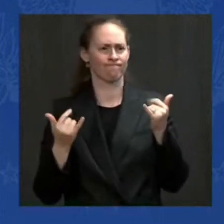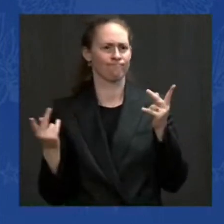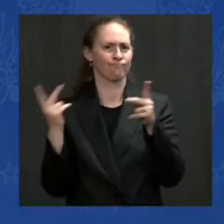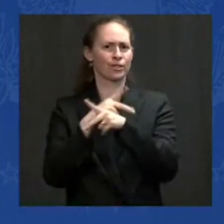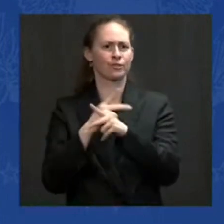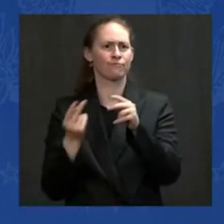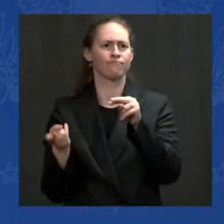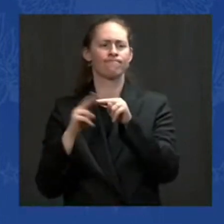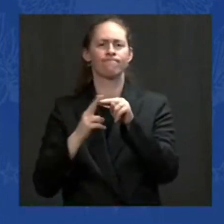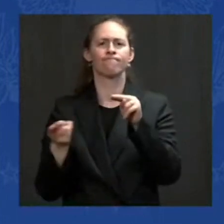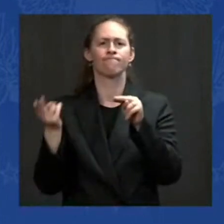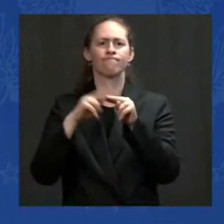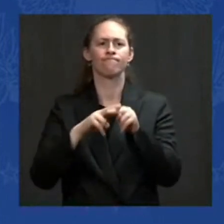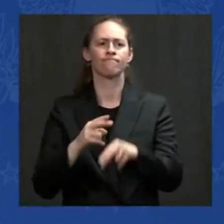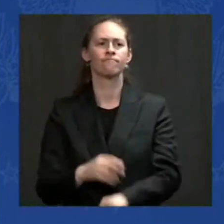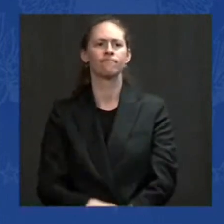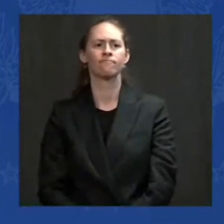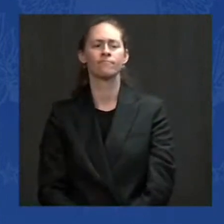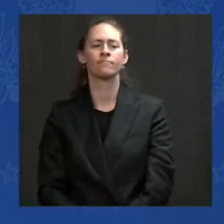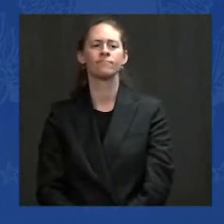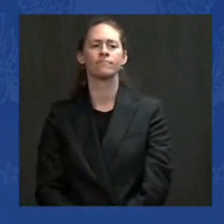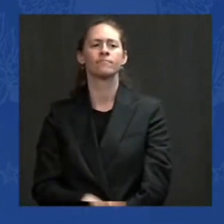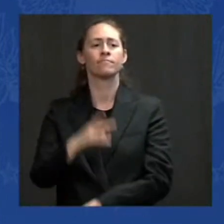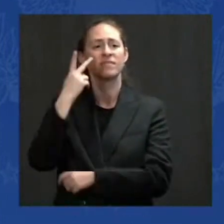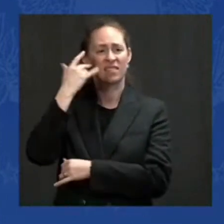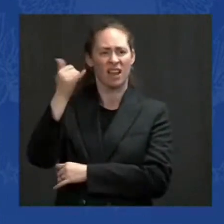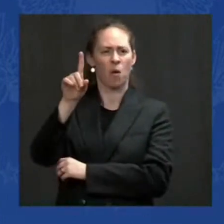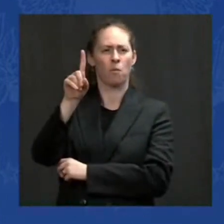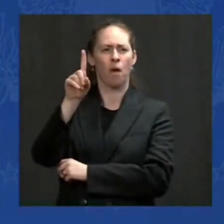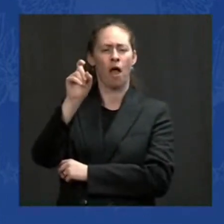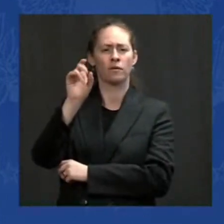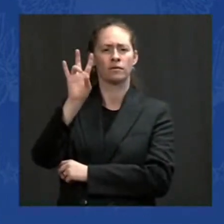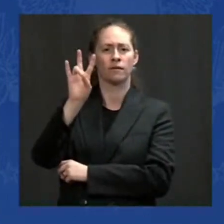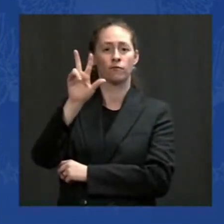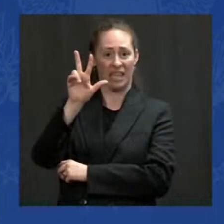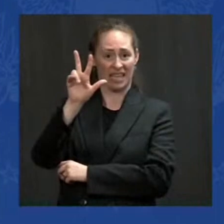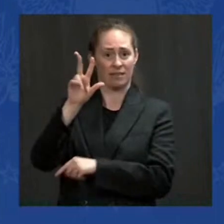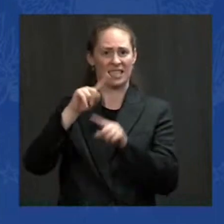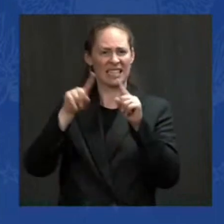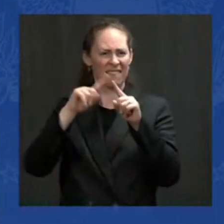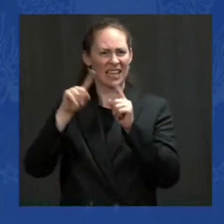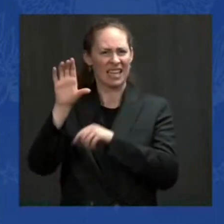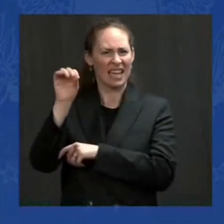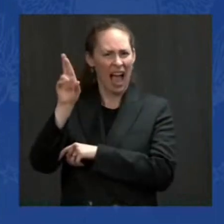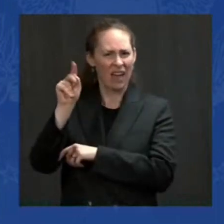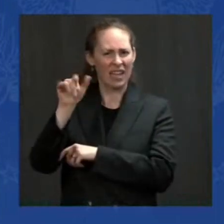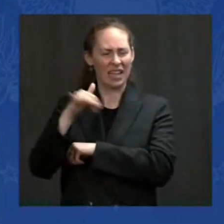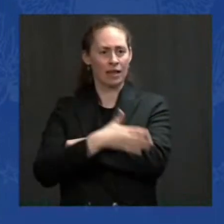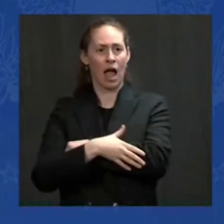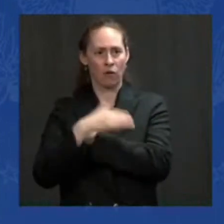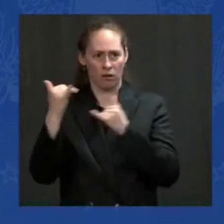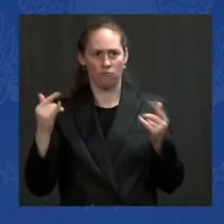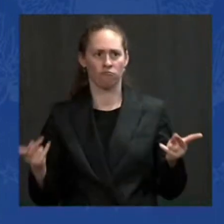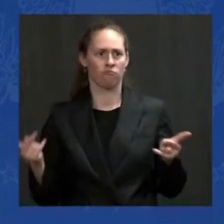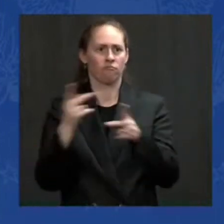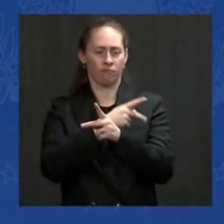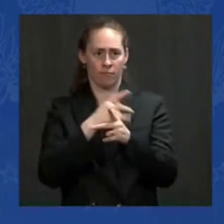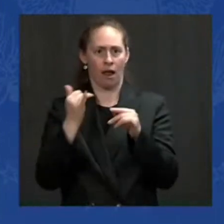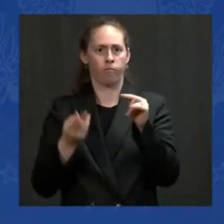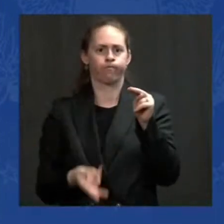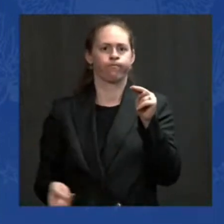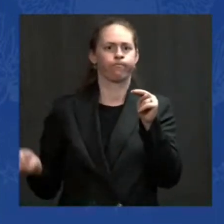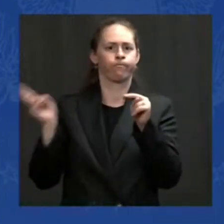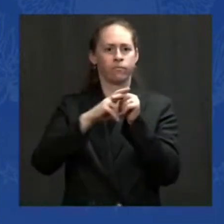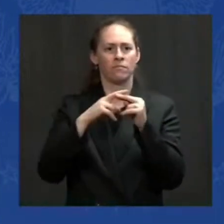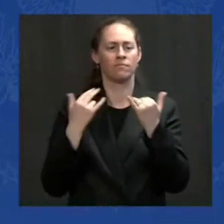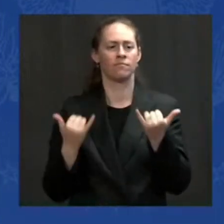are 173 counties in the United States that have case rates of greater than or equal to 100 cases per